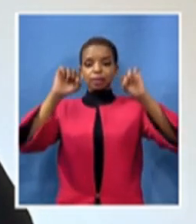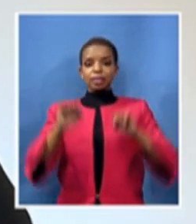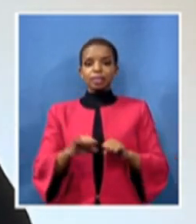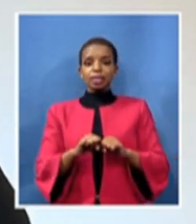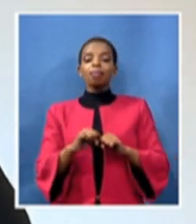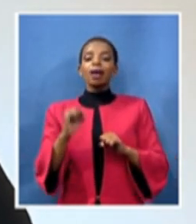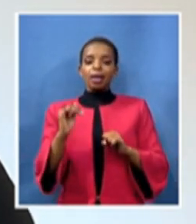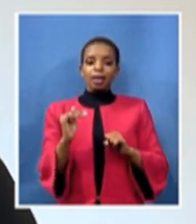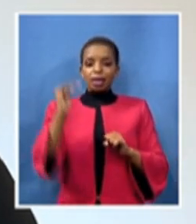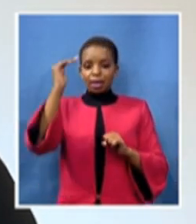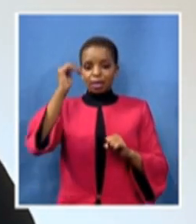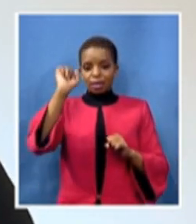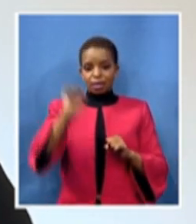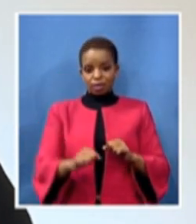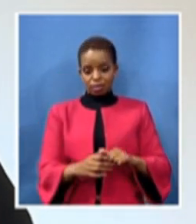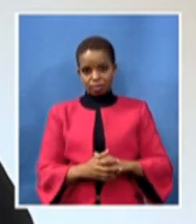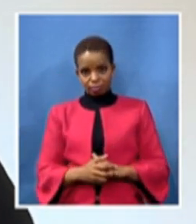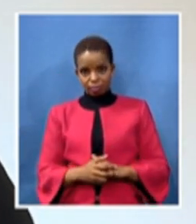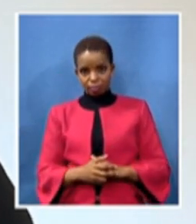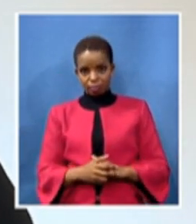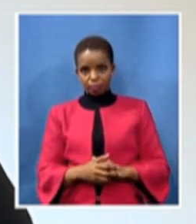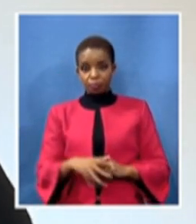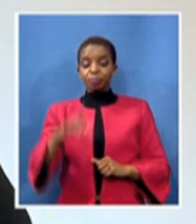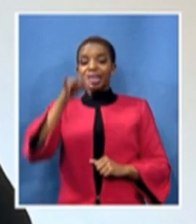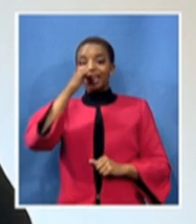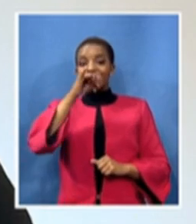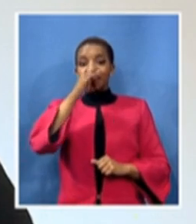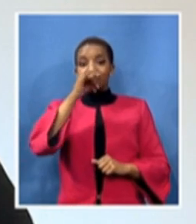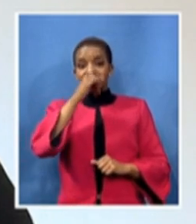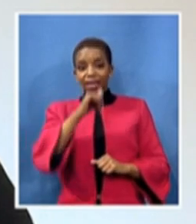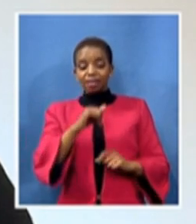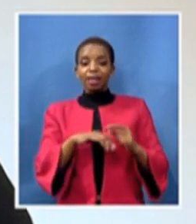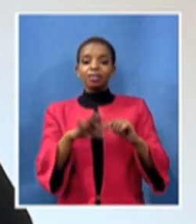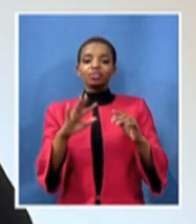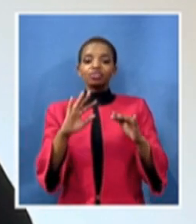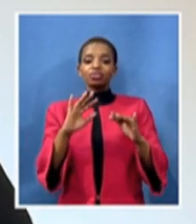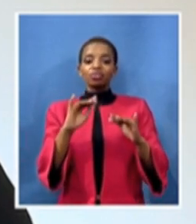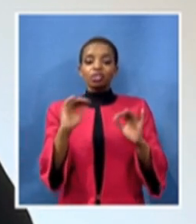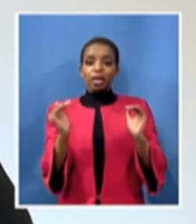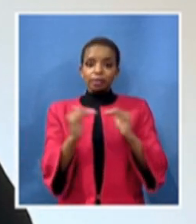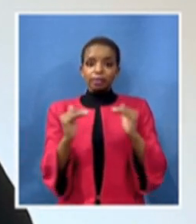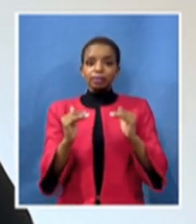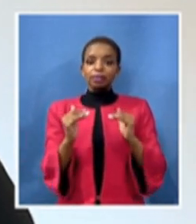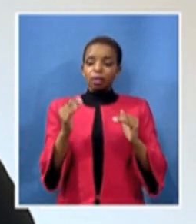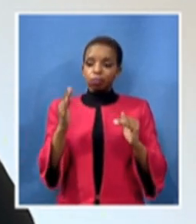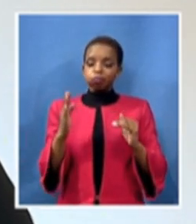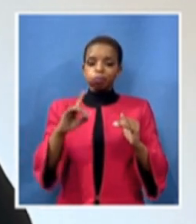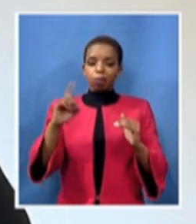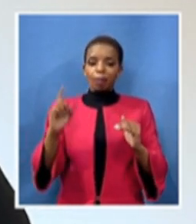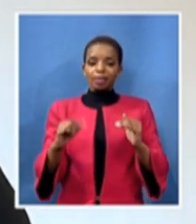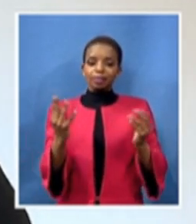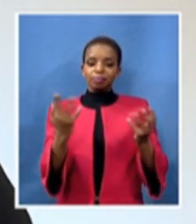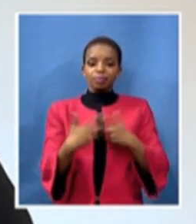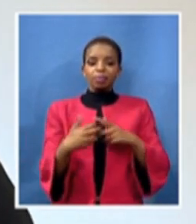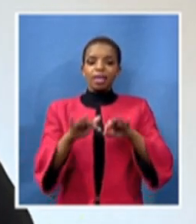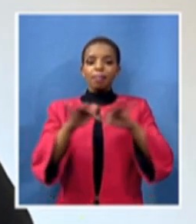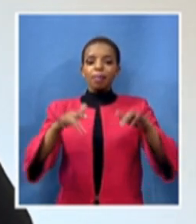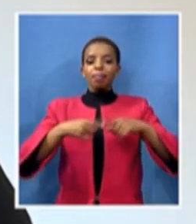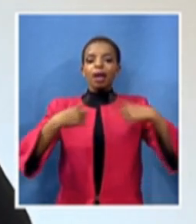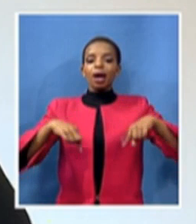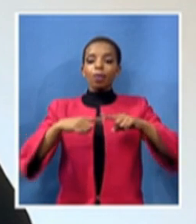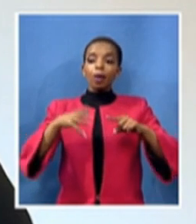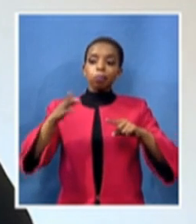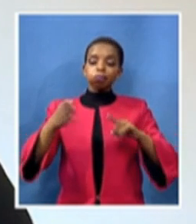Criminal justice, right at its core, needs to be about the people in our communities. Young people in our society should